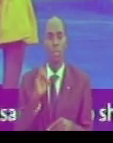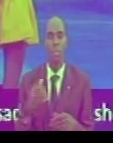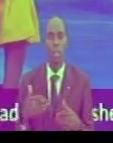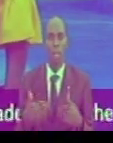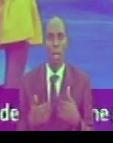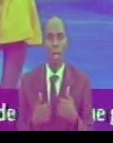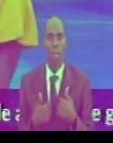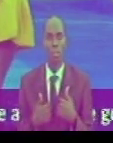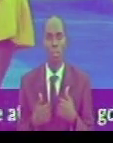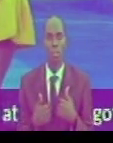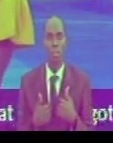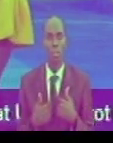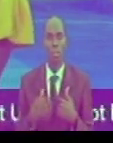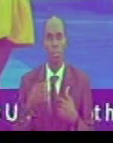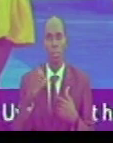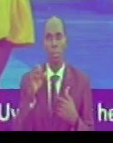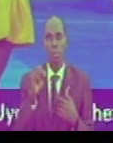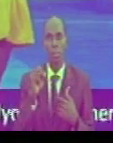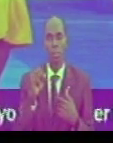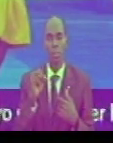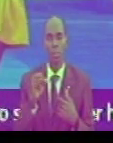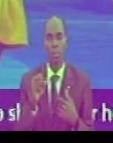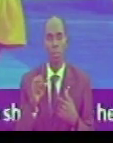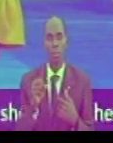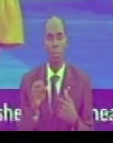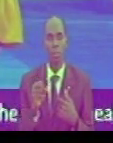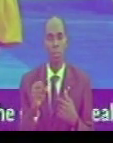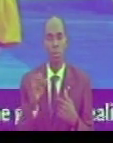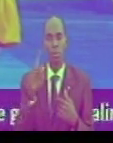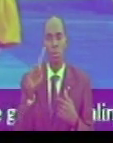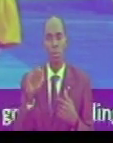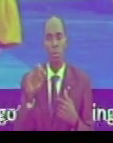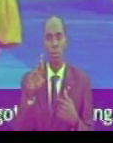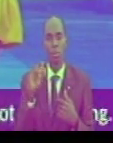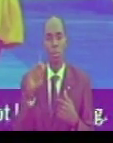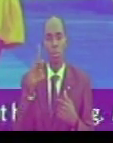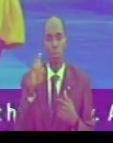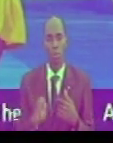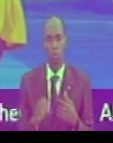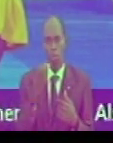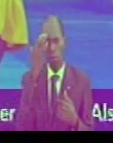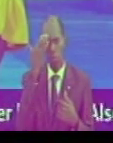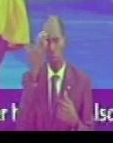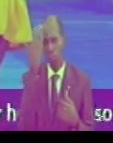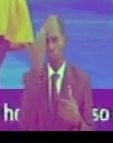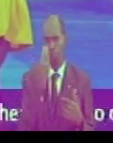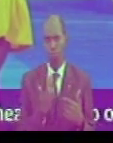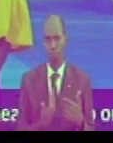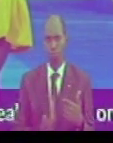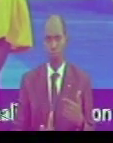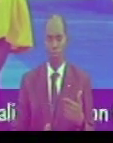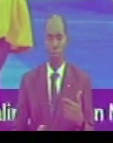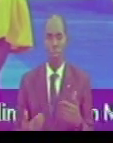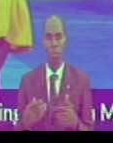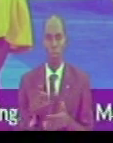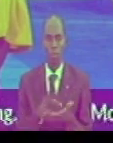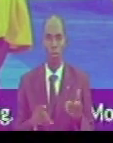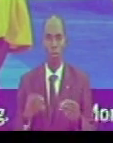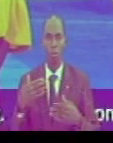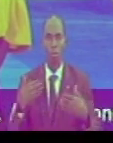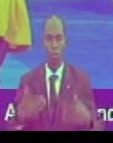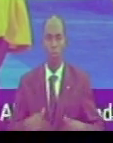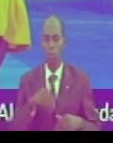could not walk. That was June this year. She was admitted in the stroke unit and the